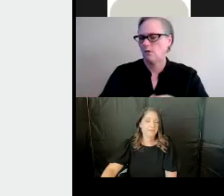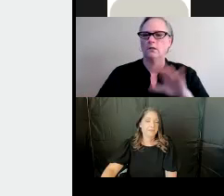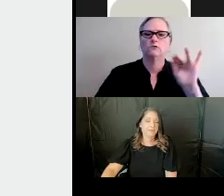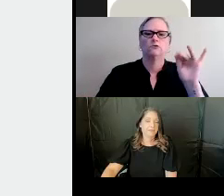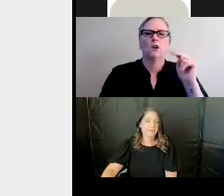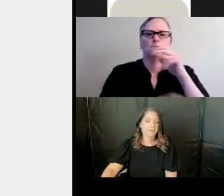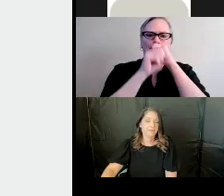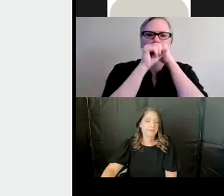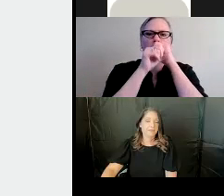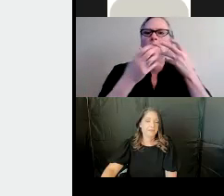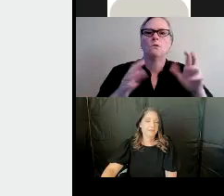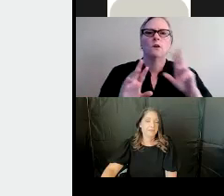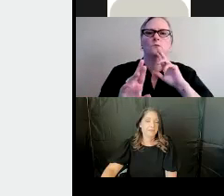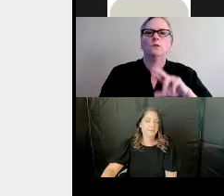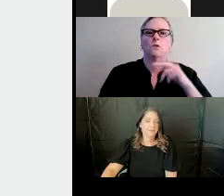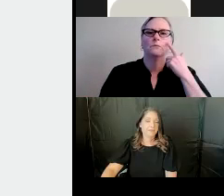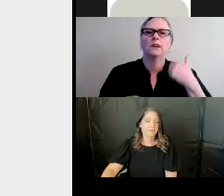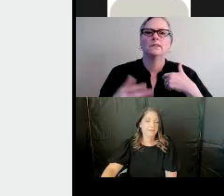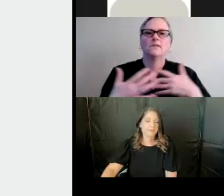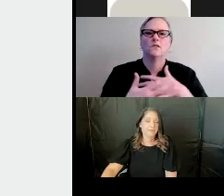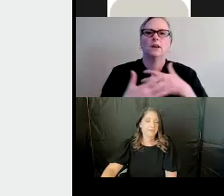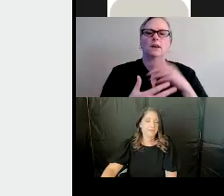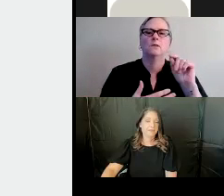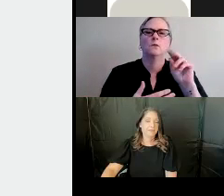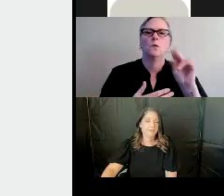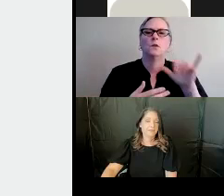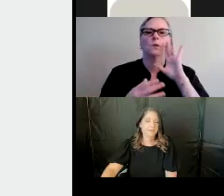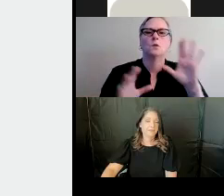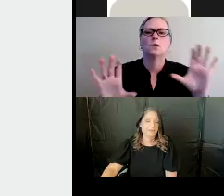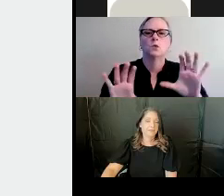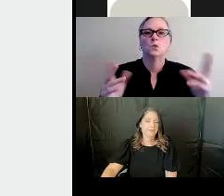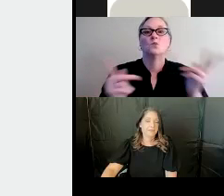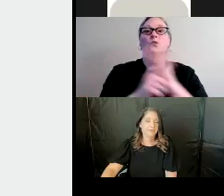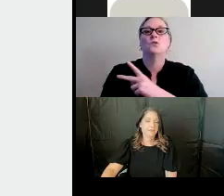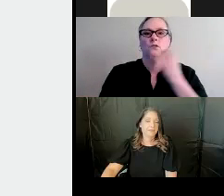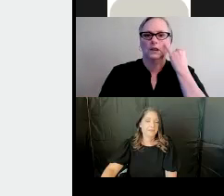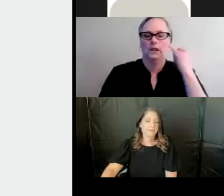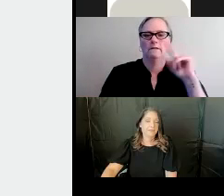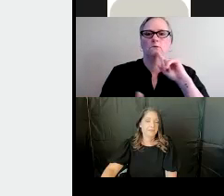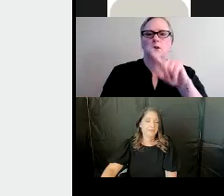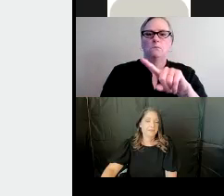him because he is afraid Tony will do harmful things to him if he does.